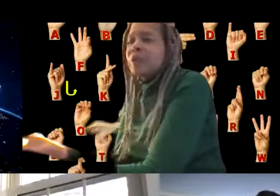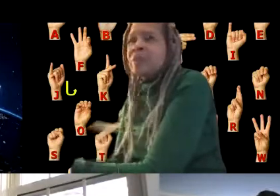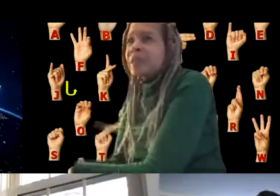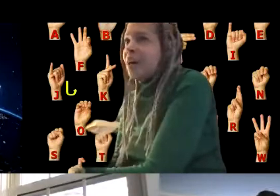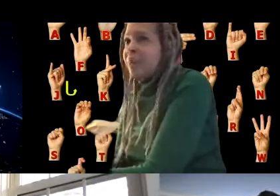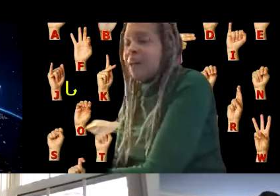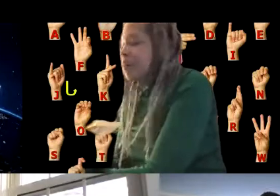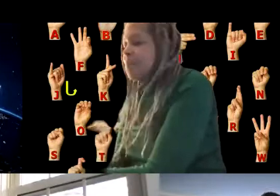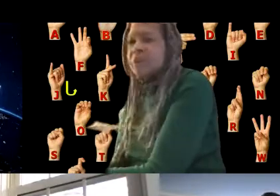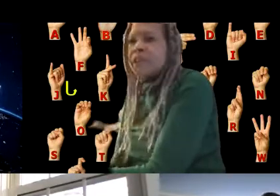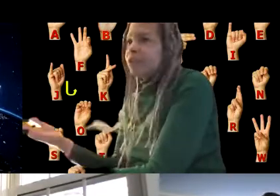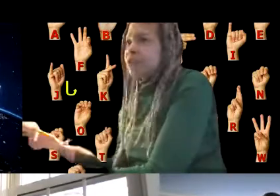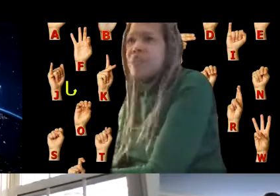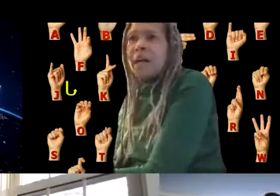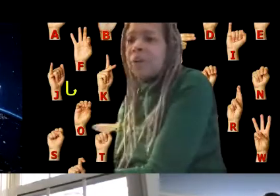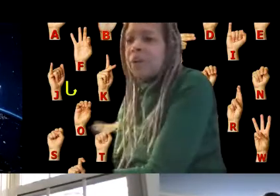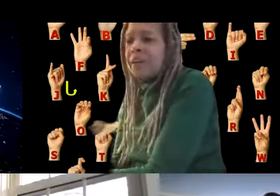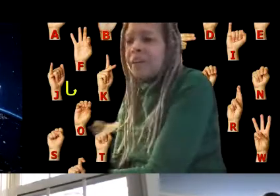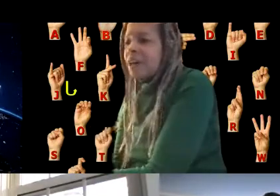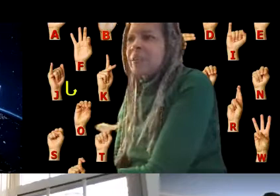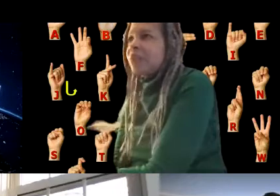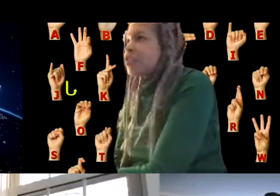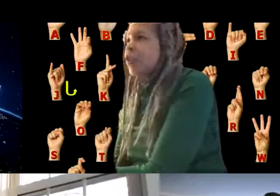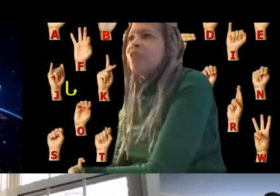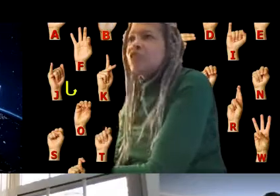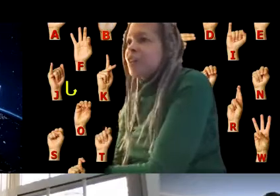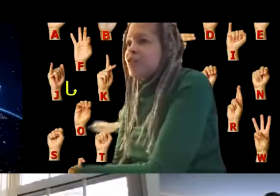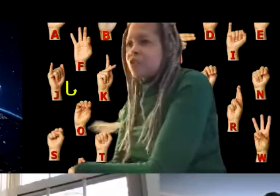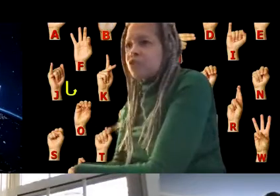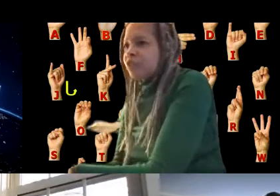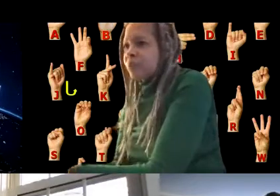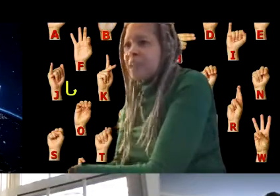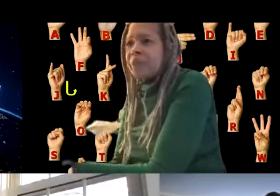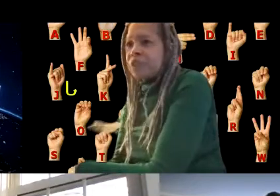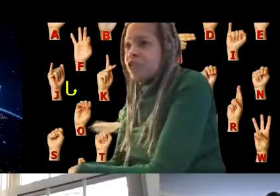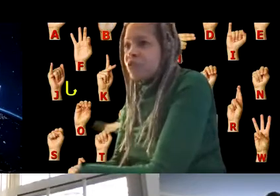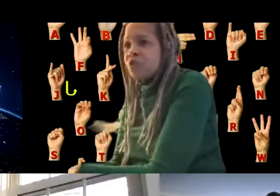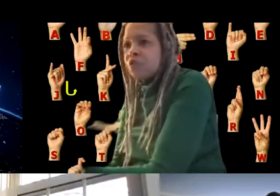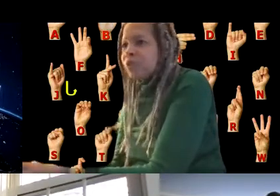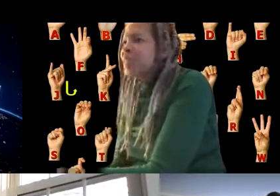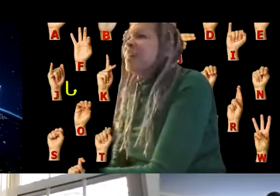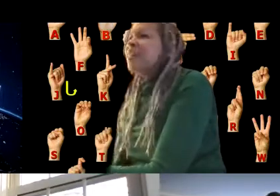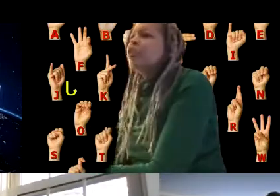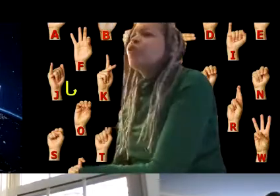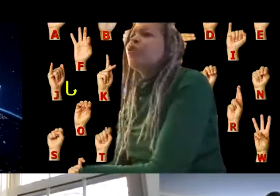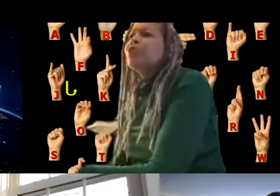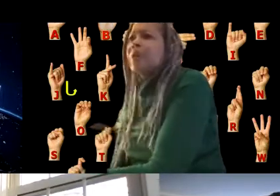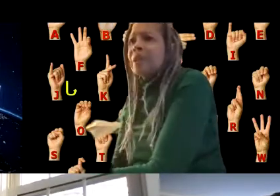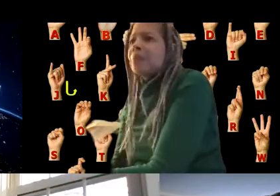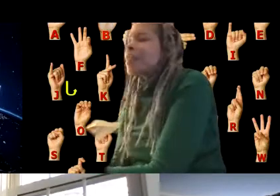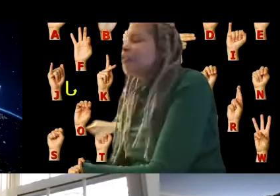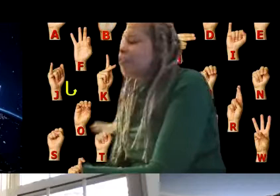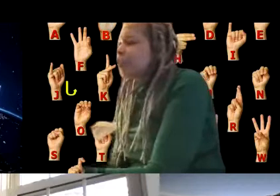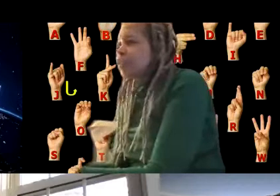see it. We see how our Black men are killed. We see how we are economically. We see all the challenges and struggles we have with our children in school. You know, do